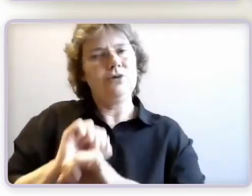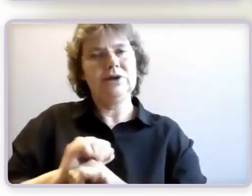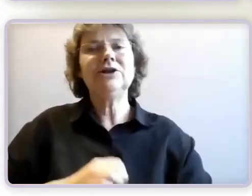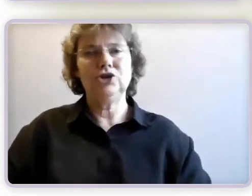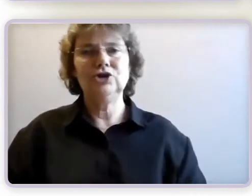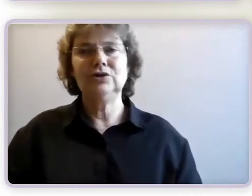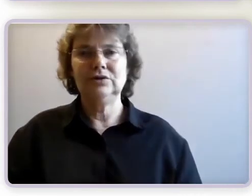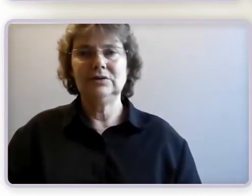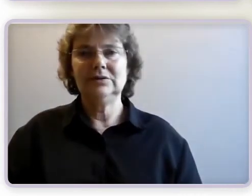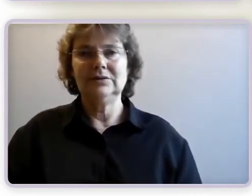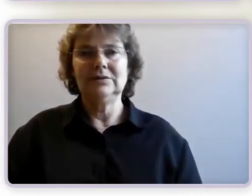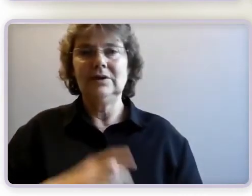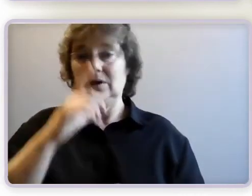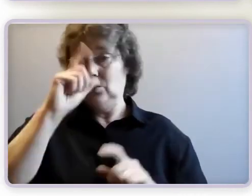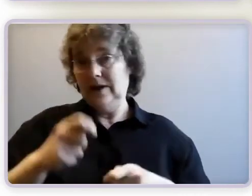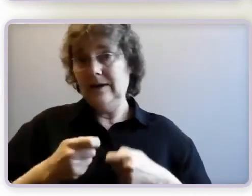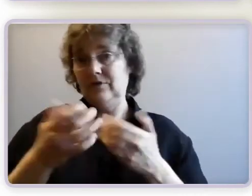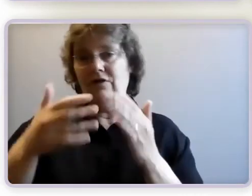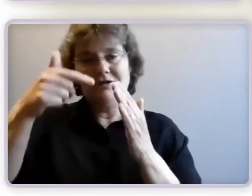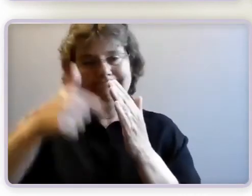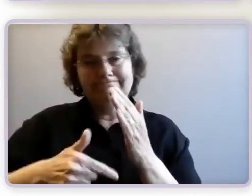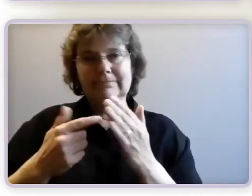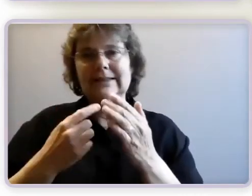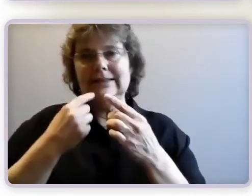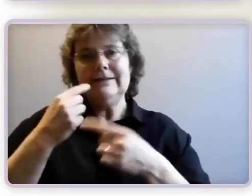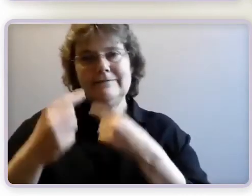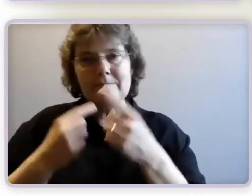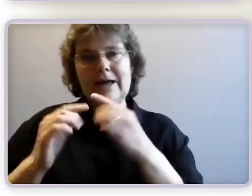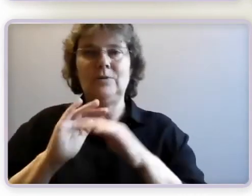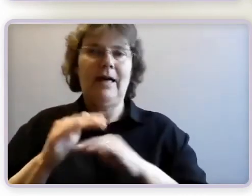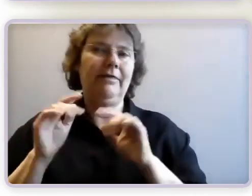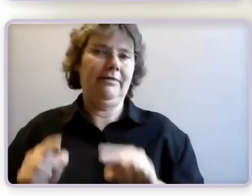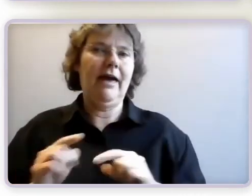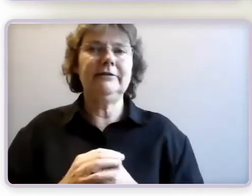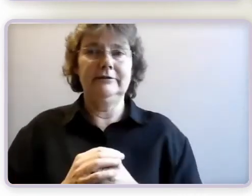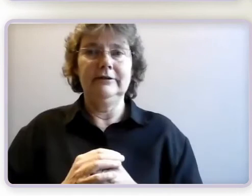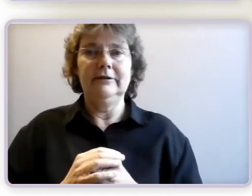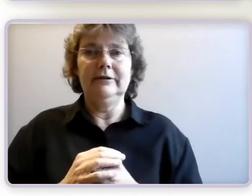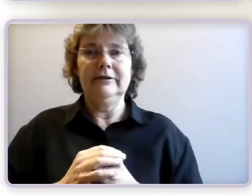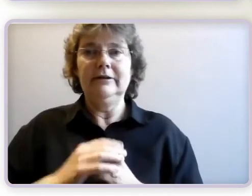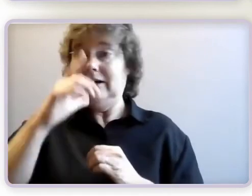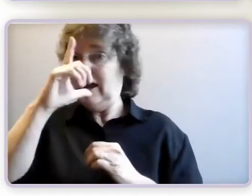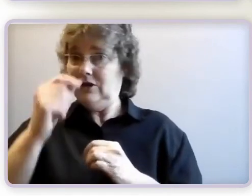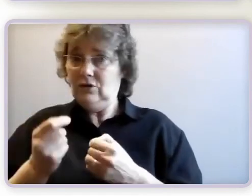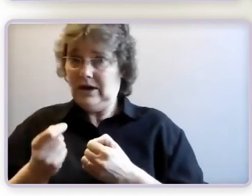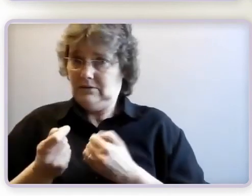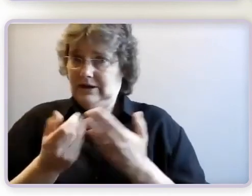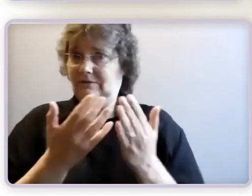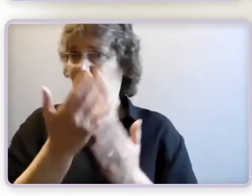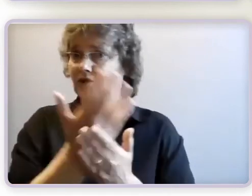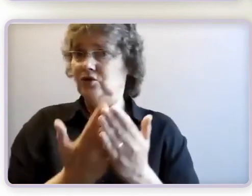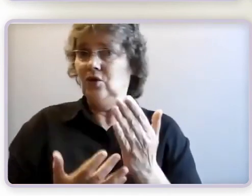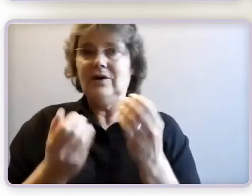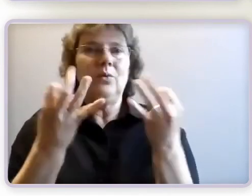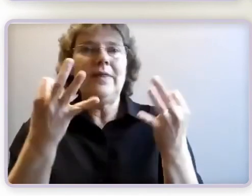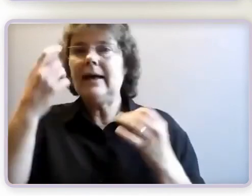And we can provide detailed information about that. You can also provide your story anonymously in